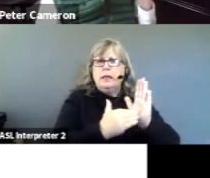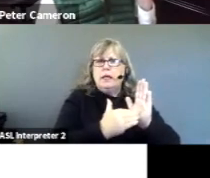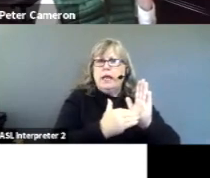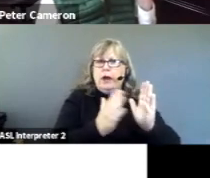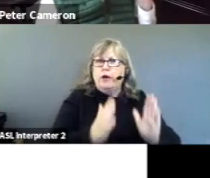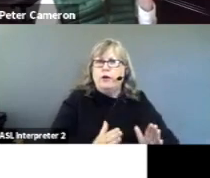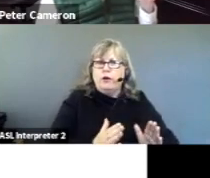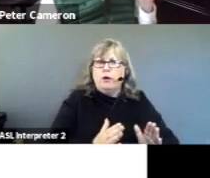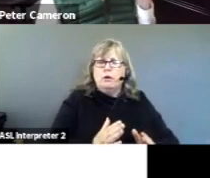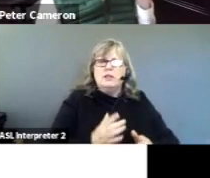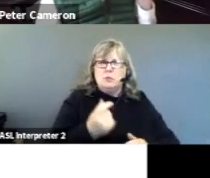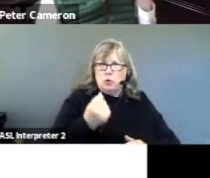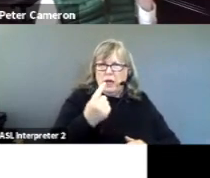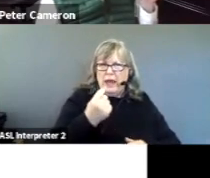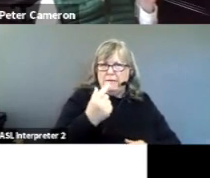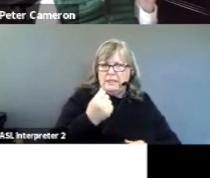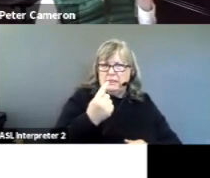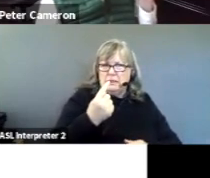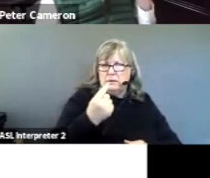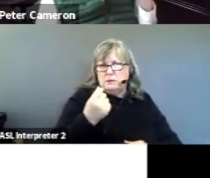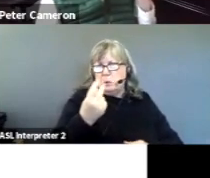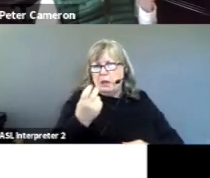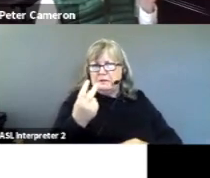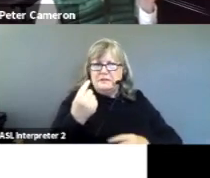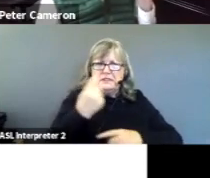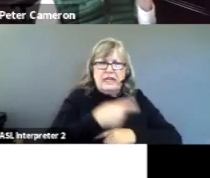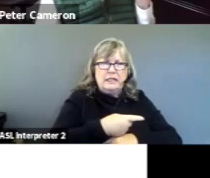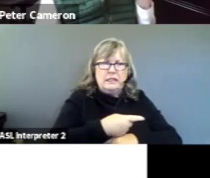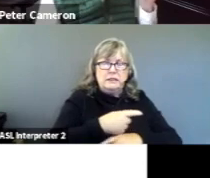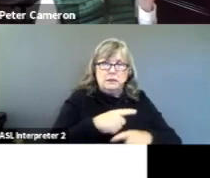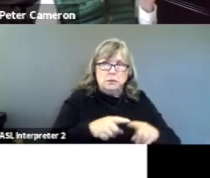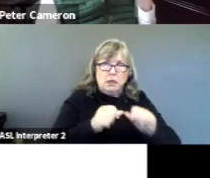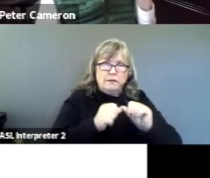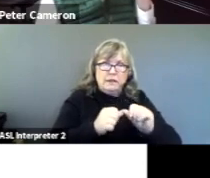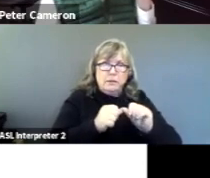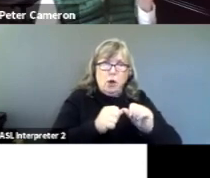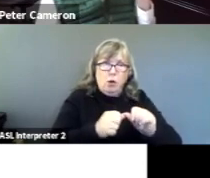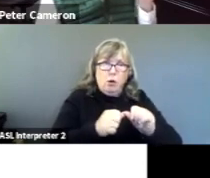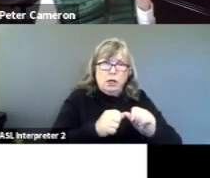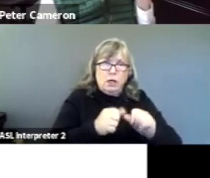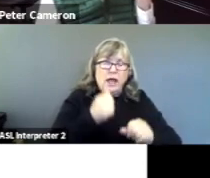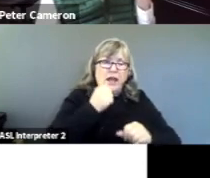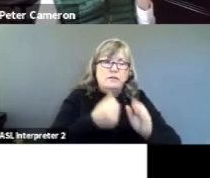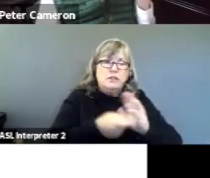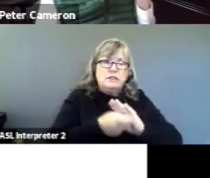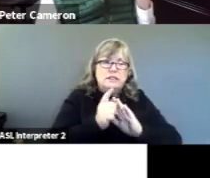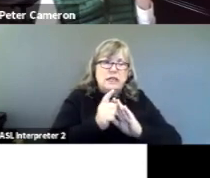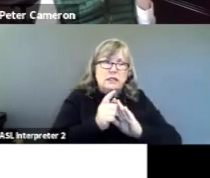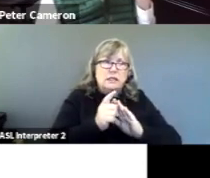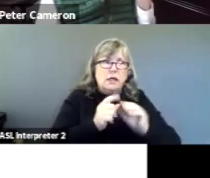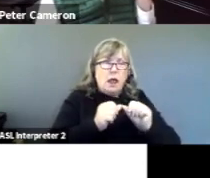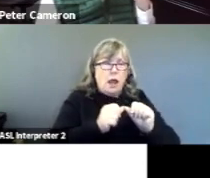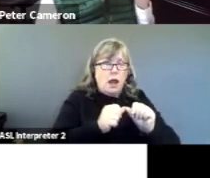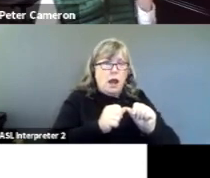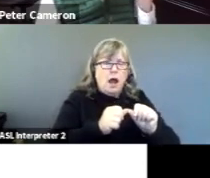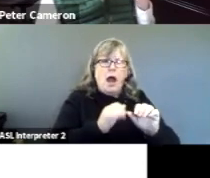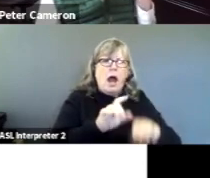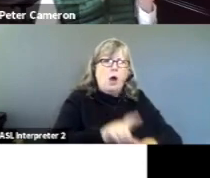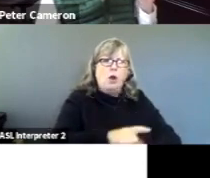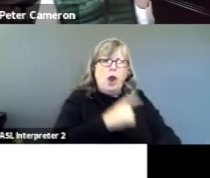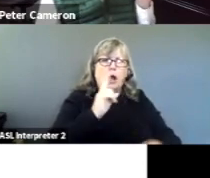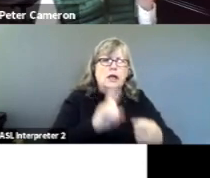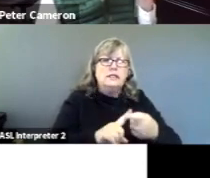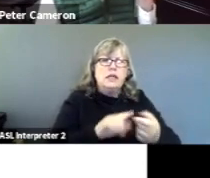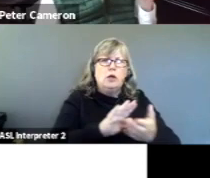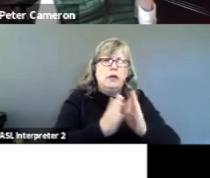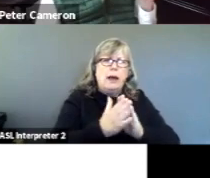half days. But if I kept going and giving you $1 every second, how long would it take you to become a billionaire?